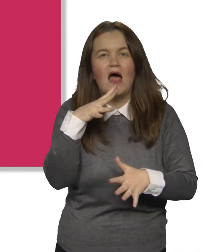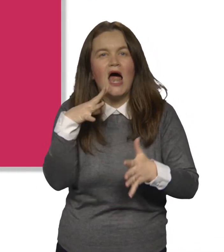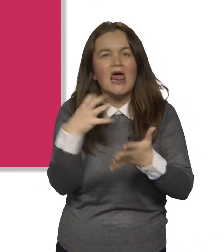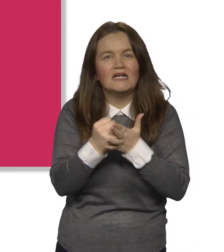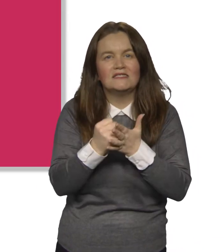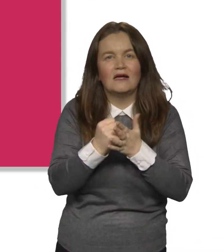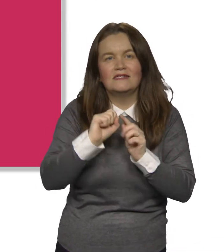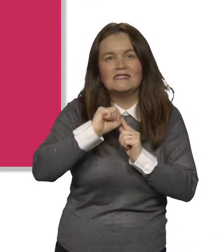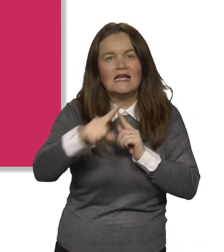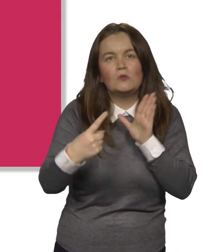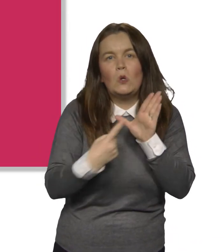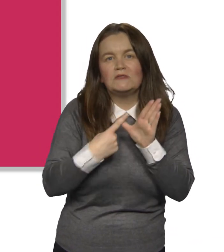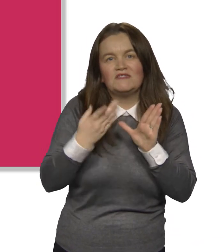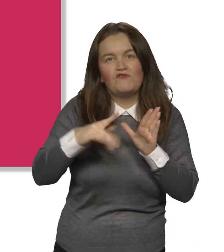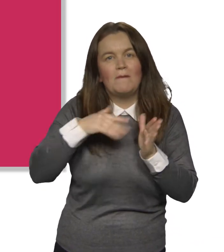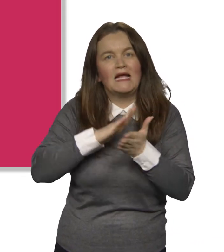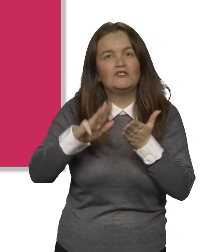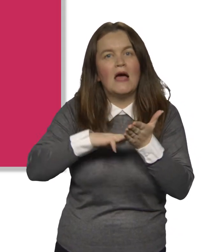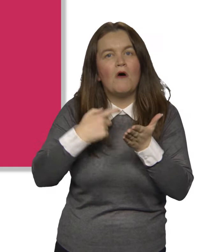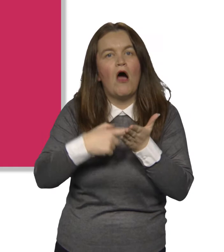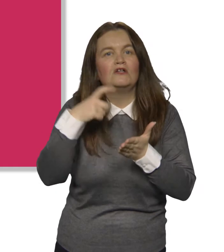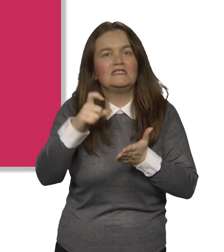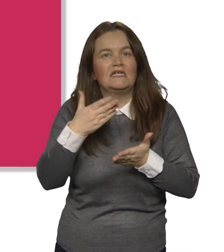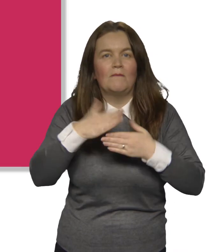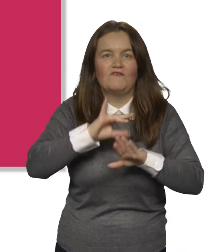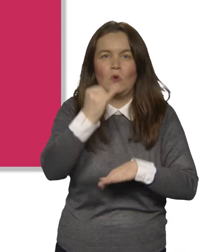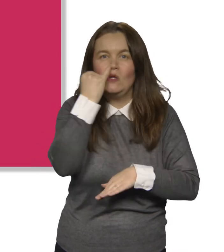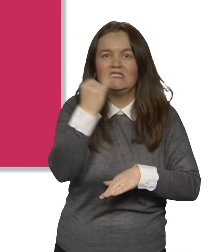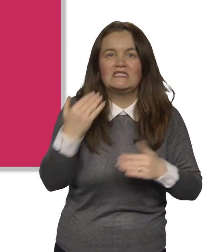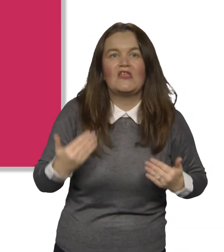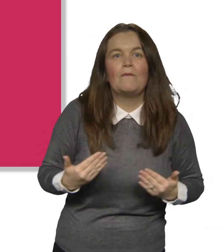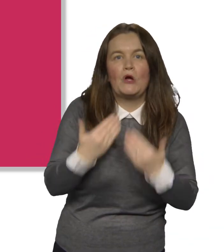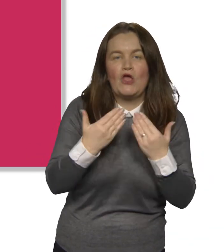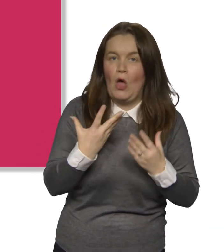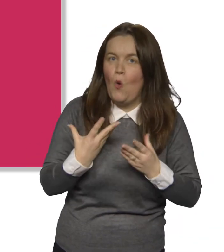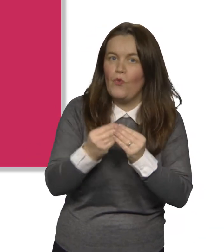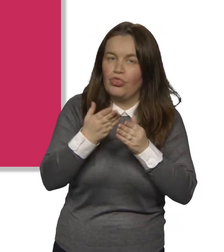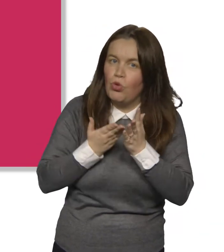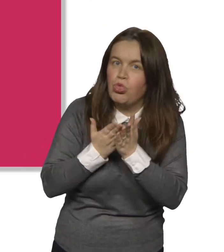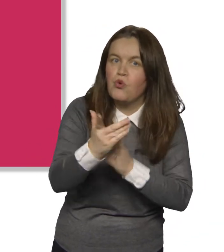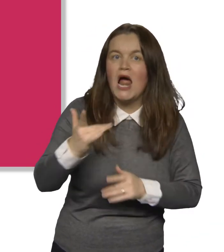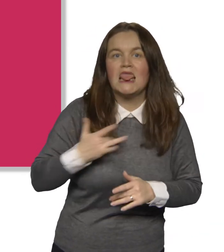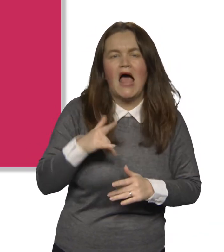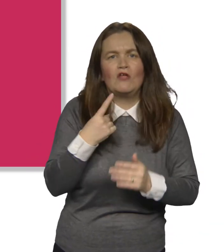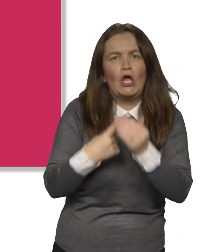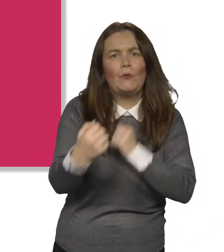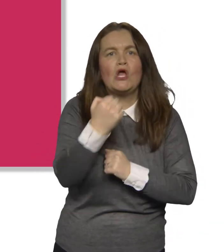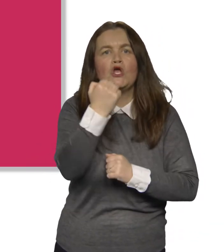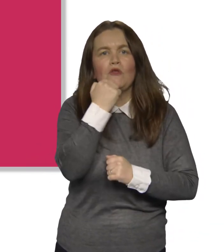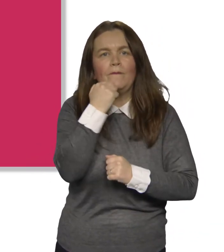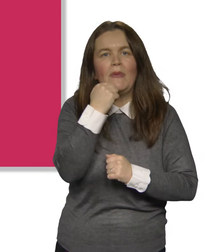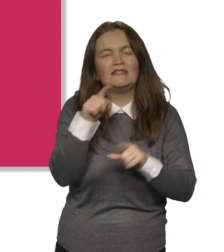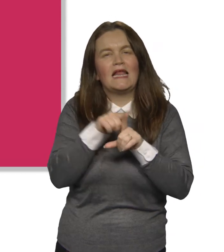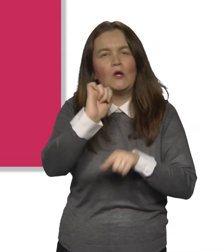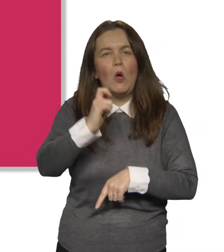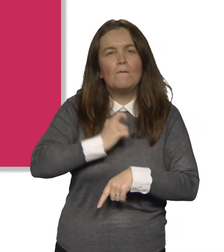HMRC just before your 16th birthday, and it stays with you throughout your life. It's a unique number. You can think of it